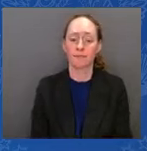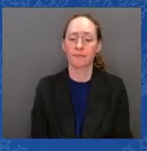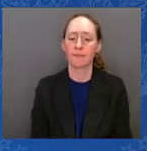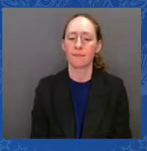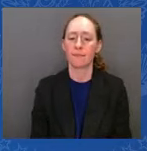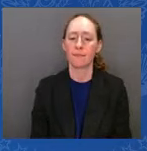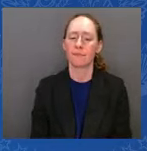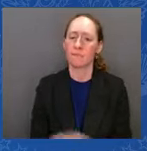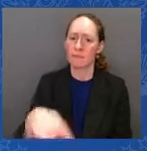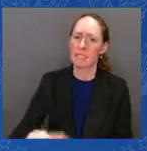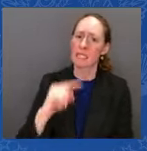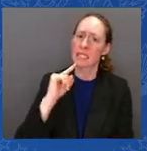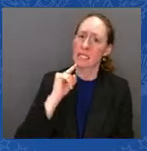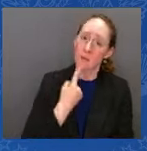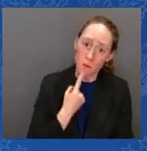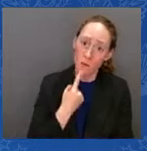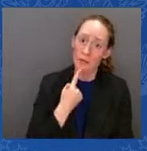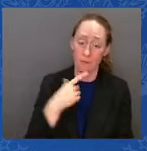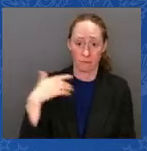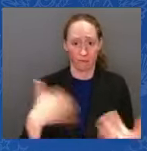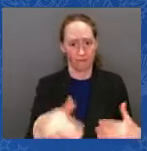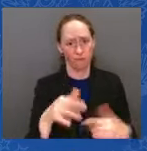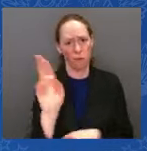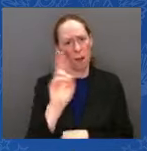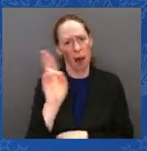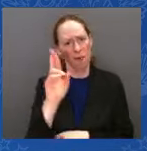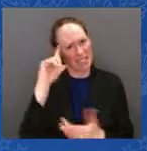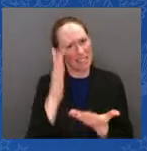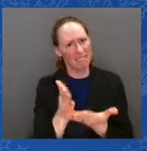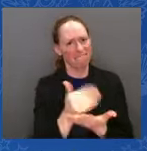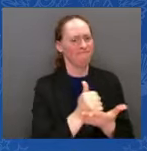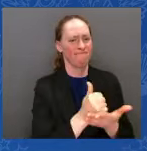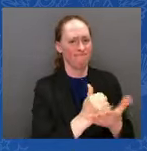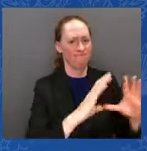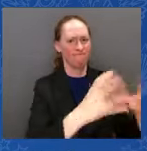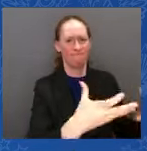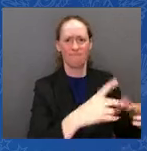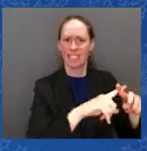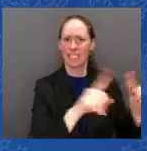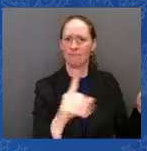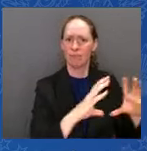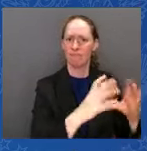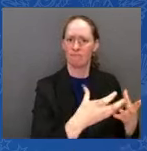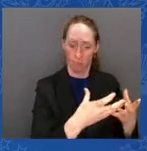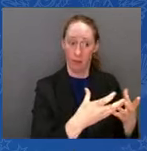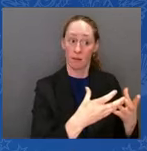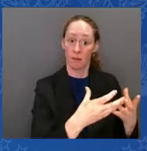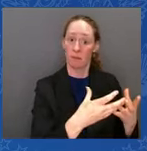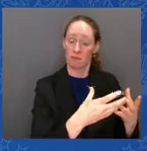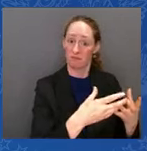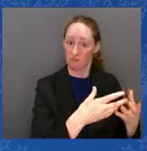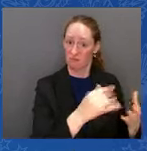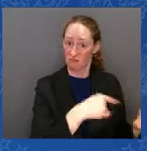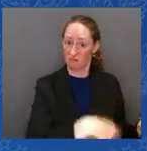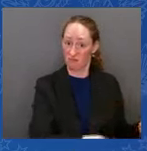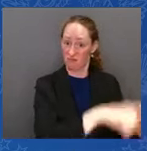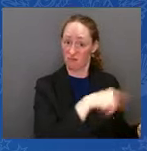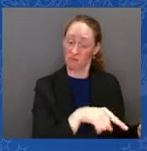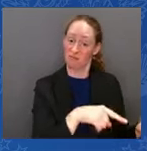the Republican Party, and the House of Representatives referred to themselves now. I've been calling them this for a while, but now they refer to themselves as the